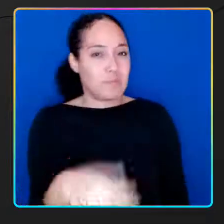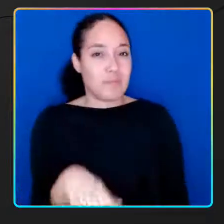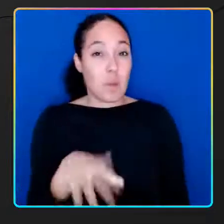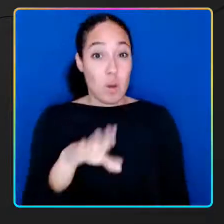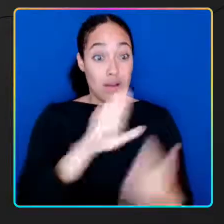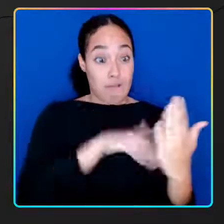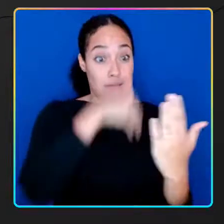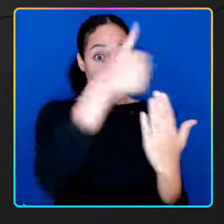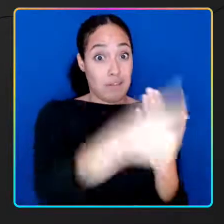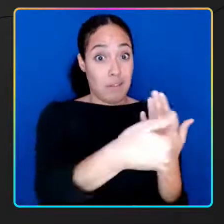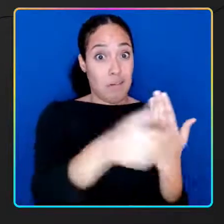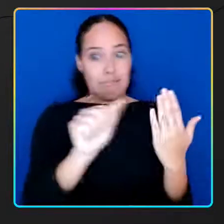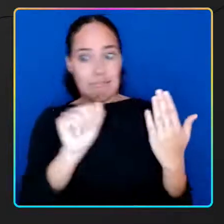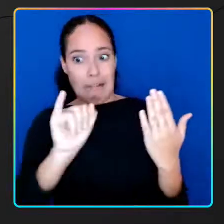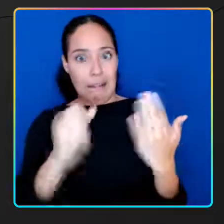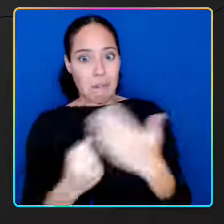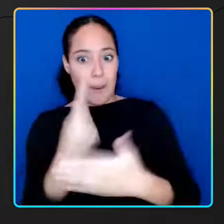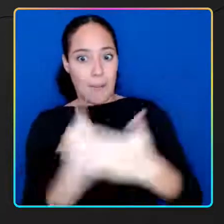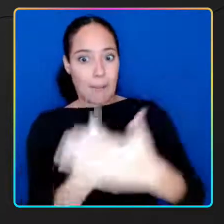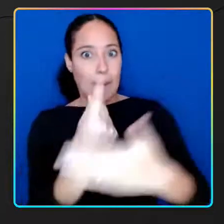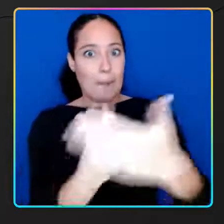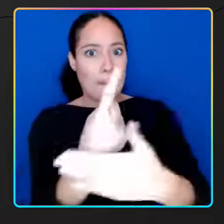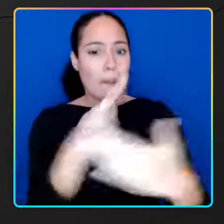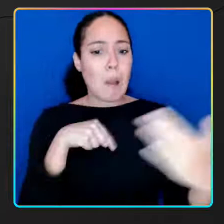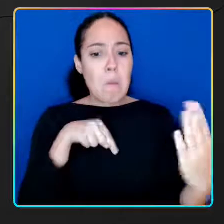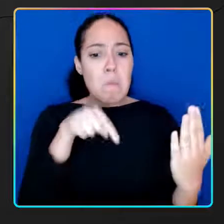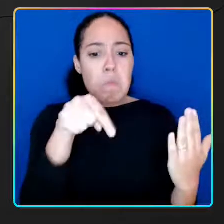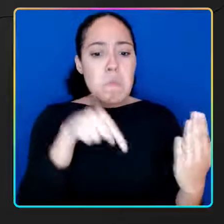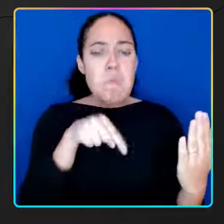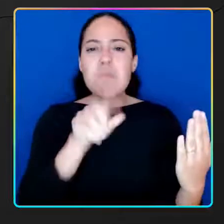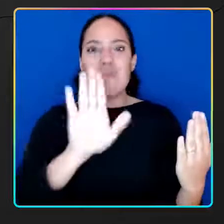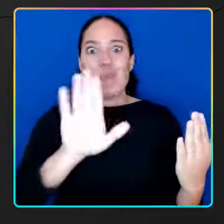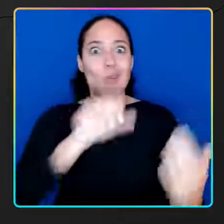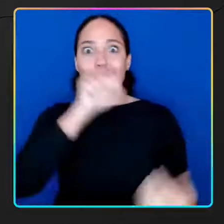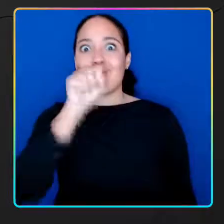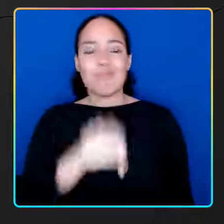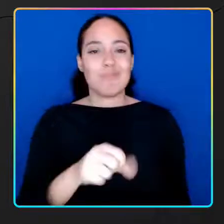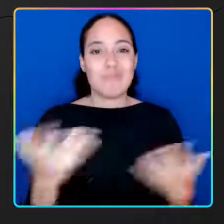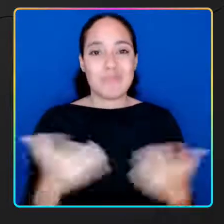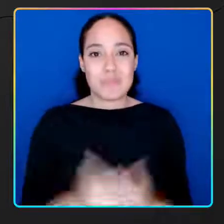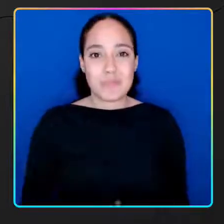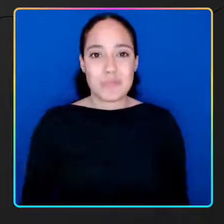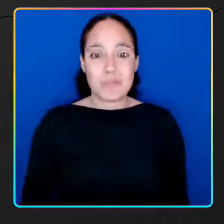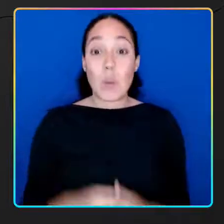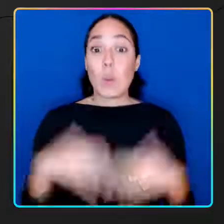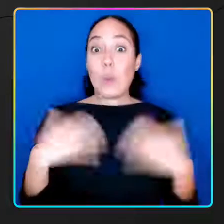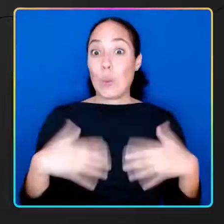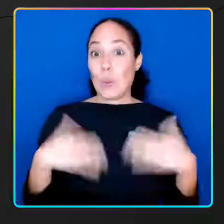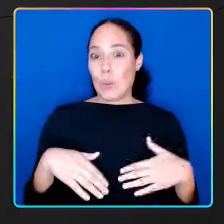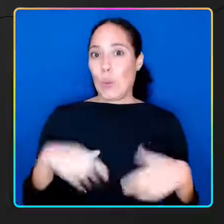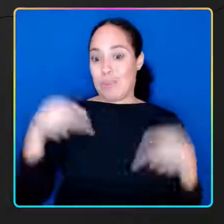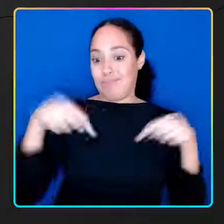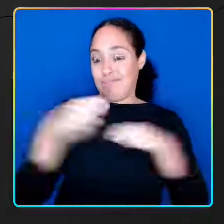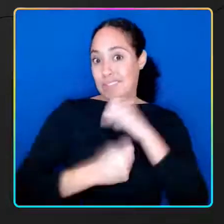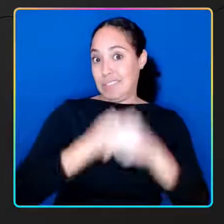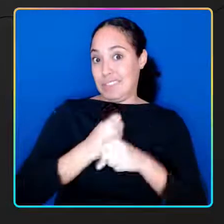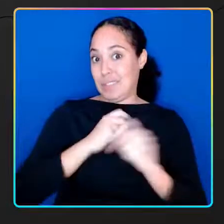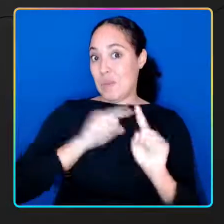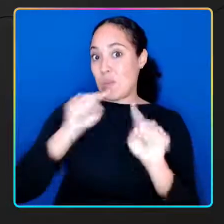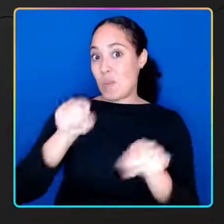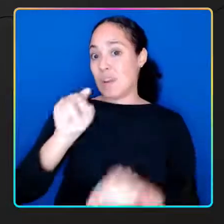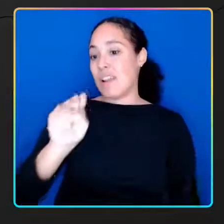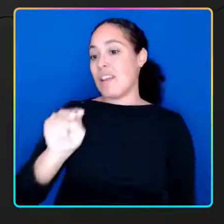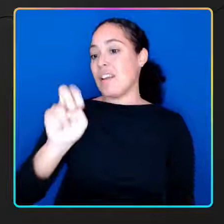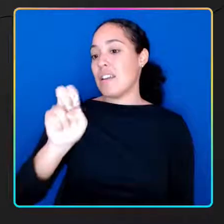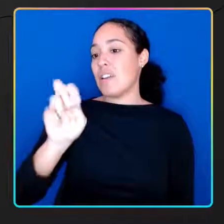Ooh, I'm so excited. I am going to NeurIPS this year, and it's my first NeurIPS. And it's all virtual, so I